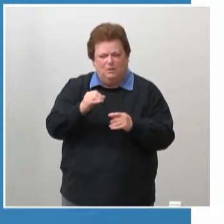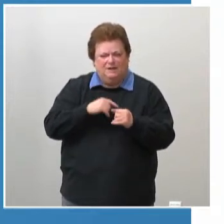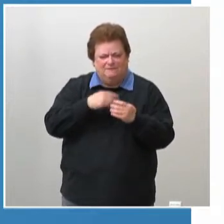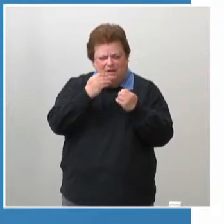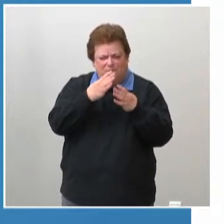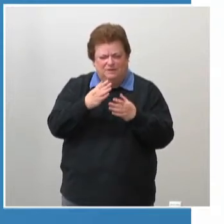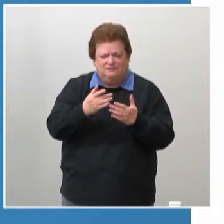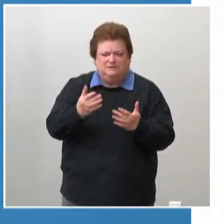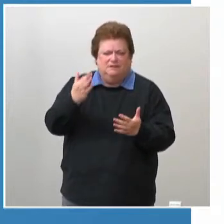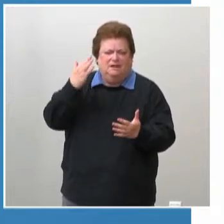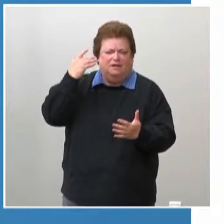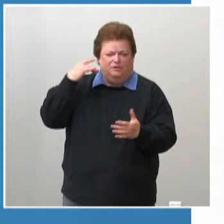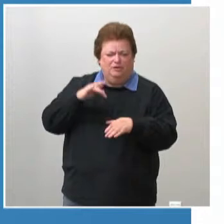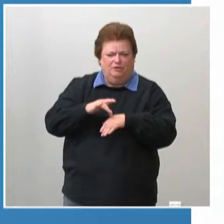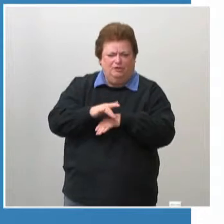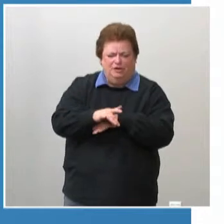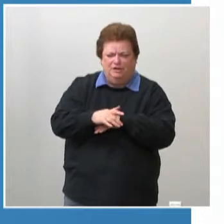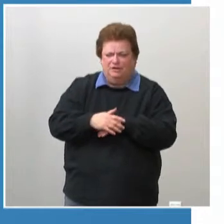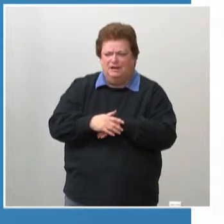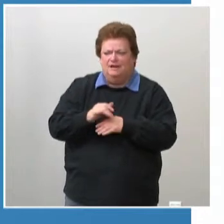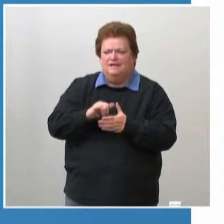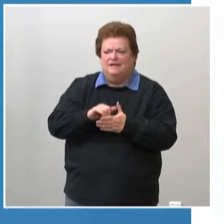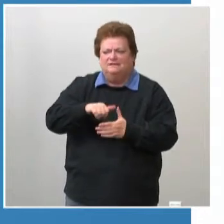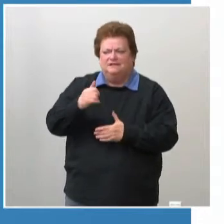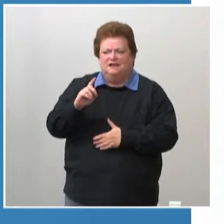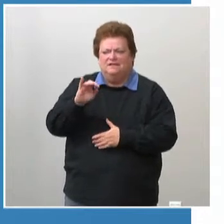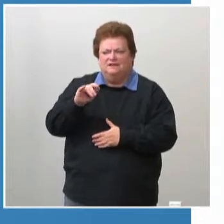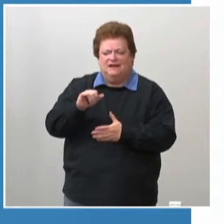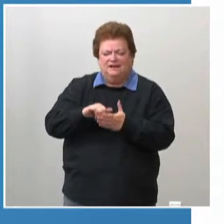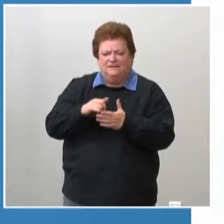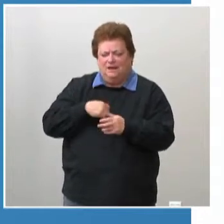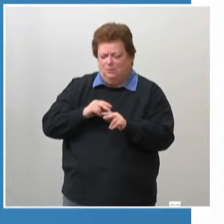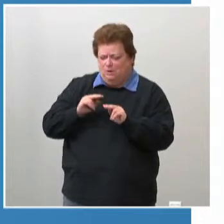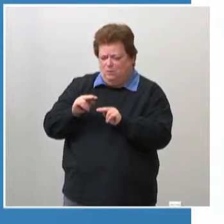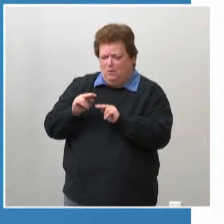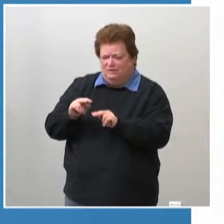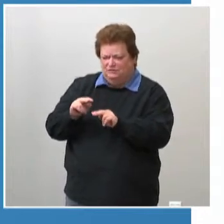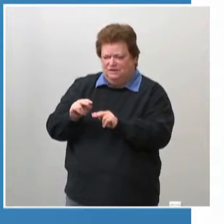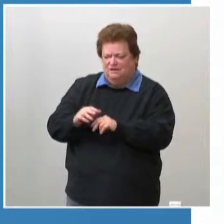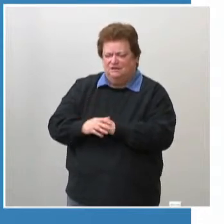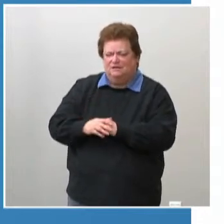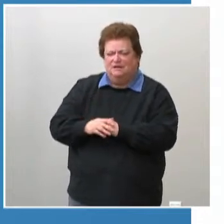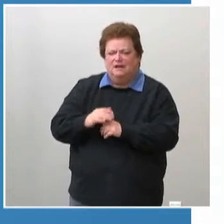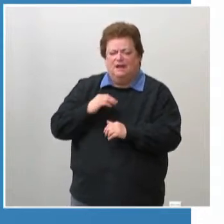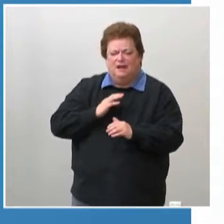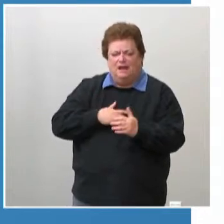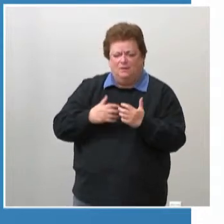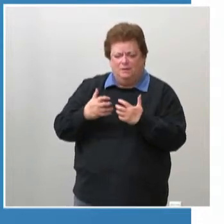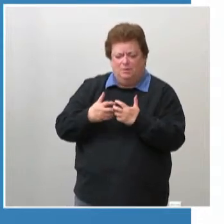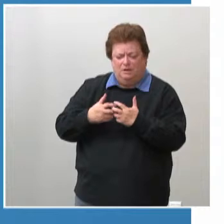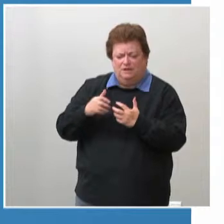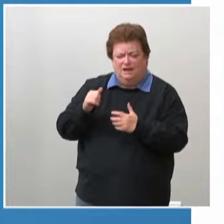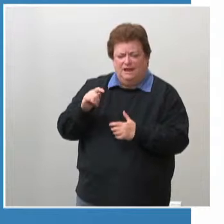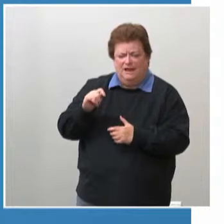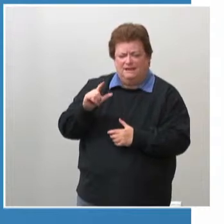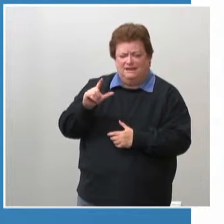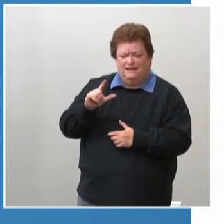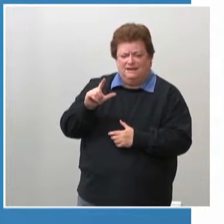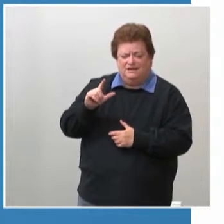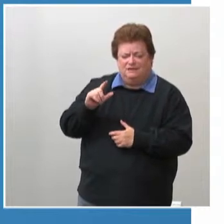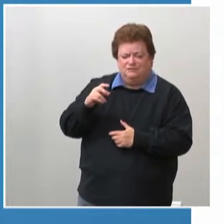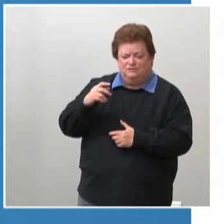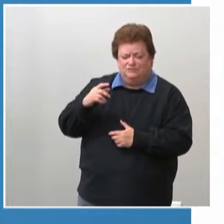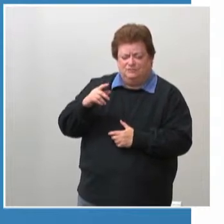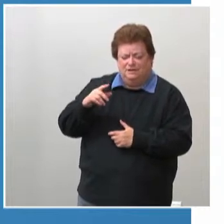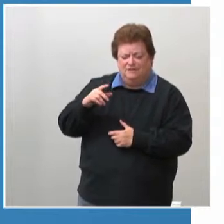earlier in the pandemic. This is another data set we've kept an eye on. Our partners at the Lincoln Transportation